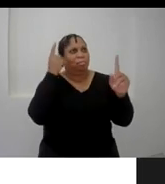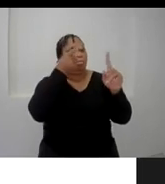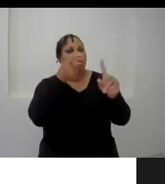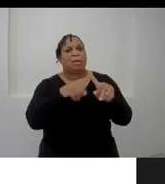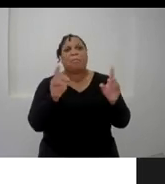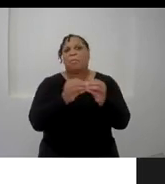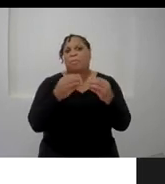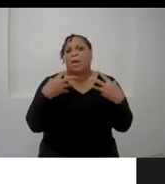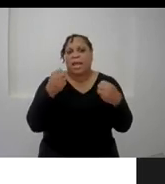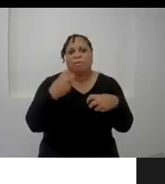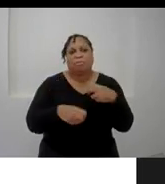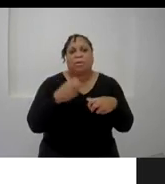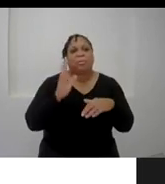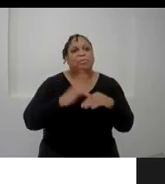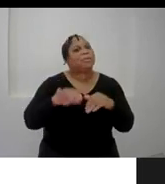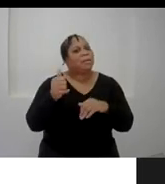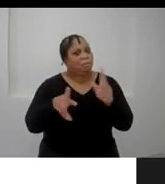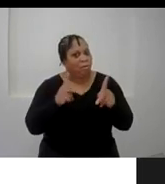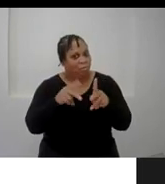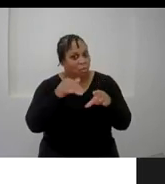other people in Bermuda,